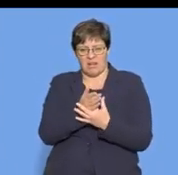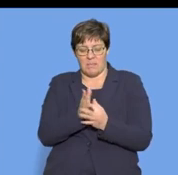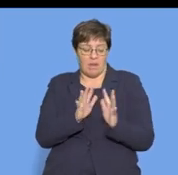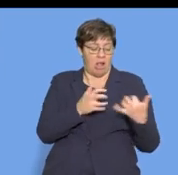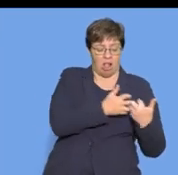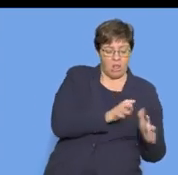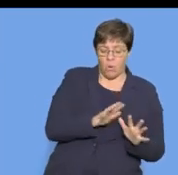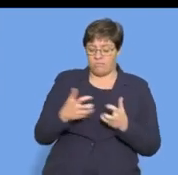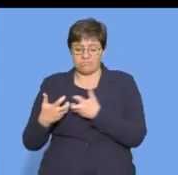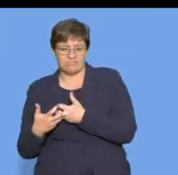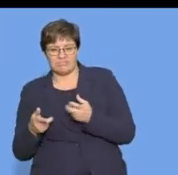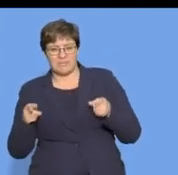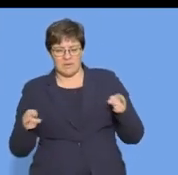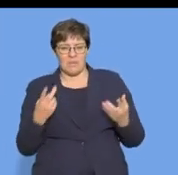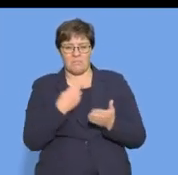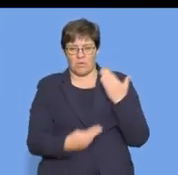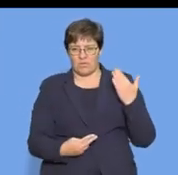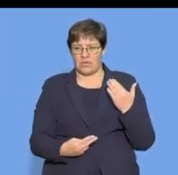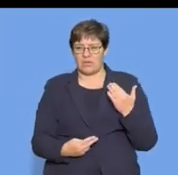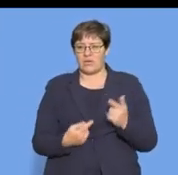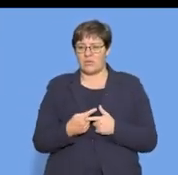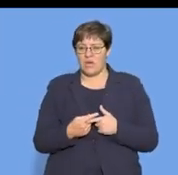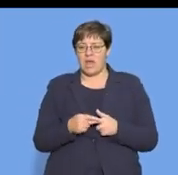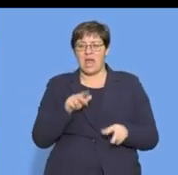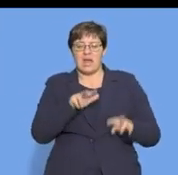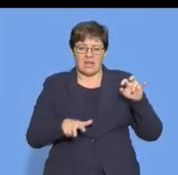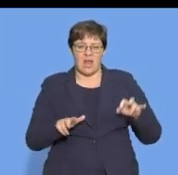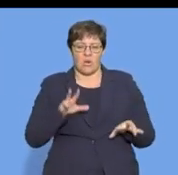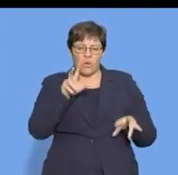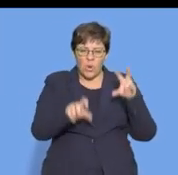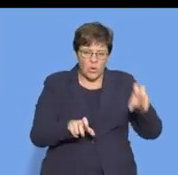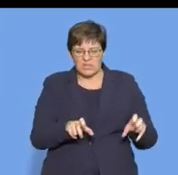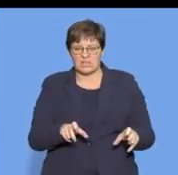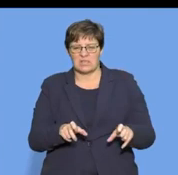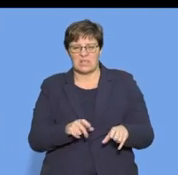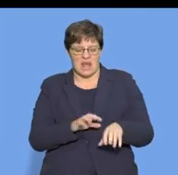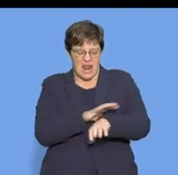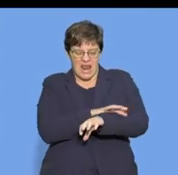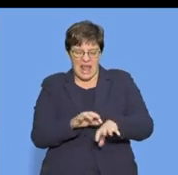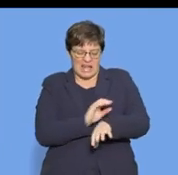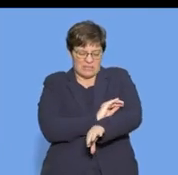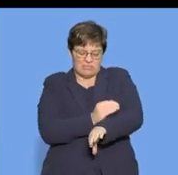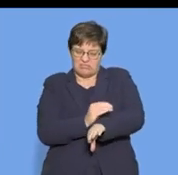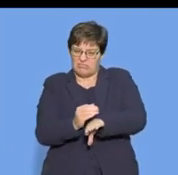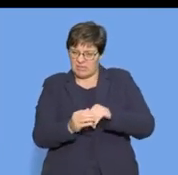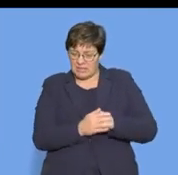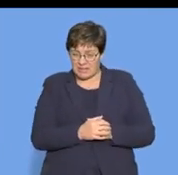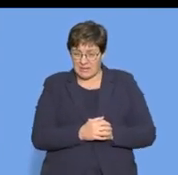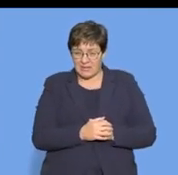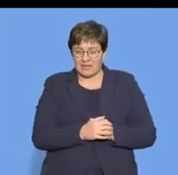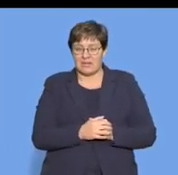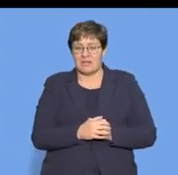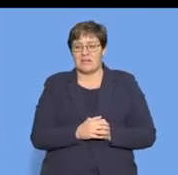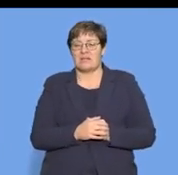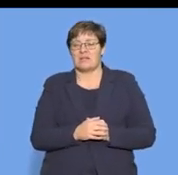remember, dinosaurs were reptiles. So they've got claws, and they had scaly legs. So there were scales on